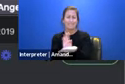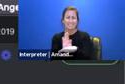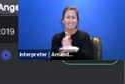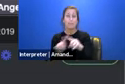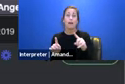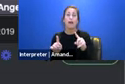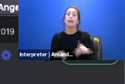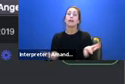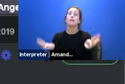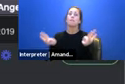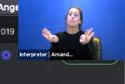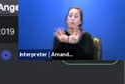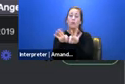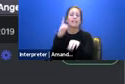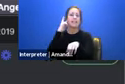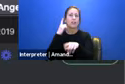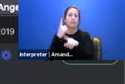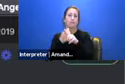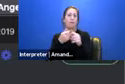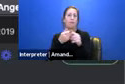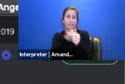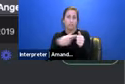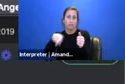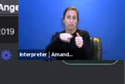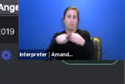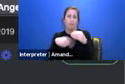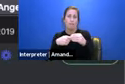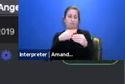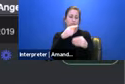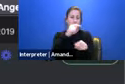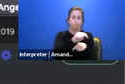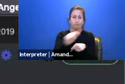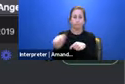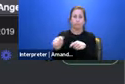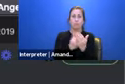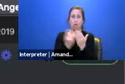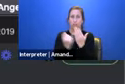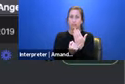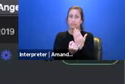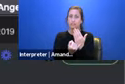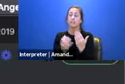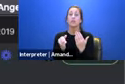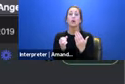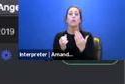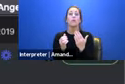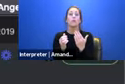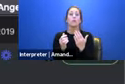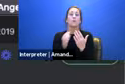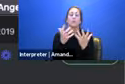that we hear from each of you regarding these projects. So going forward, we are going to ask that